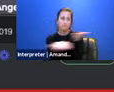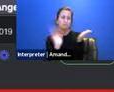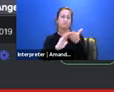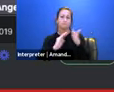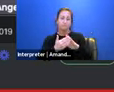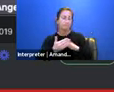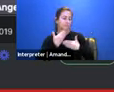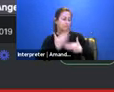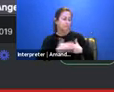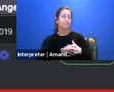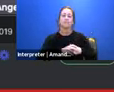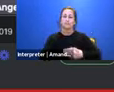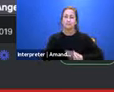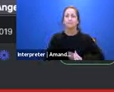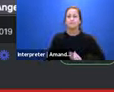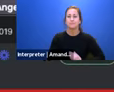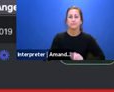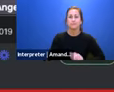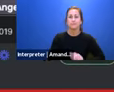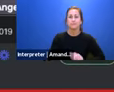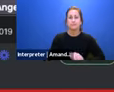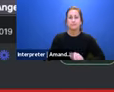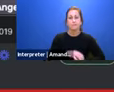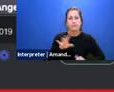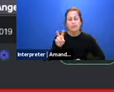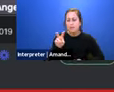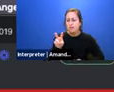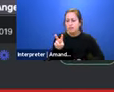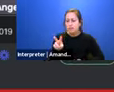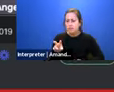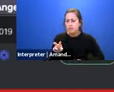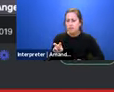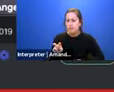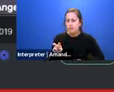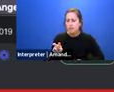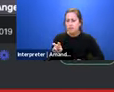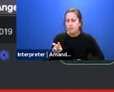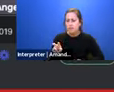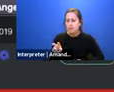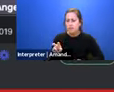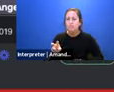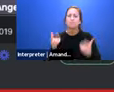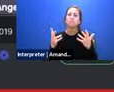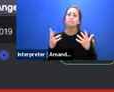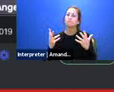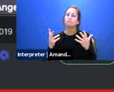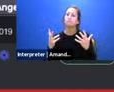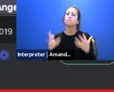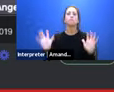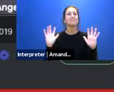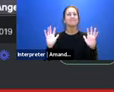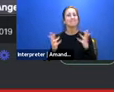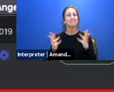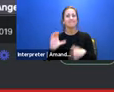Hermes. I don't see any other comments that are in the chat right